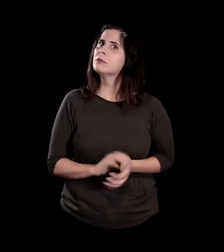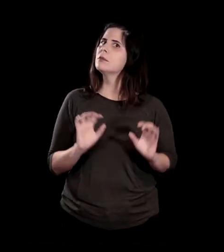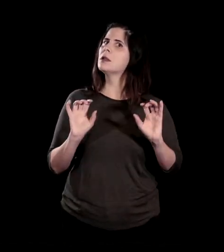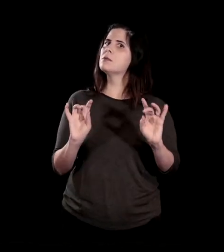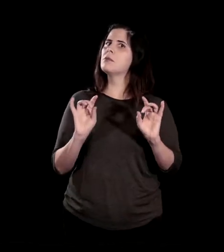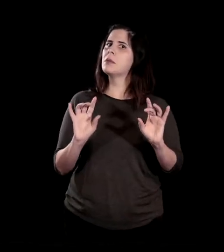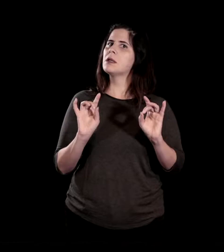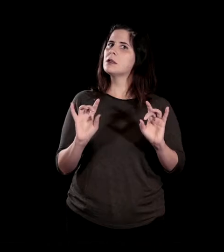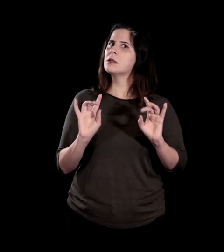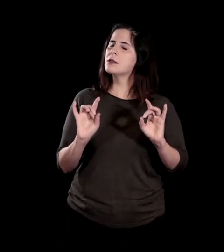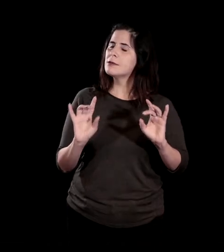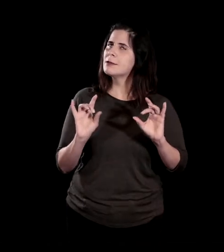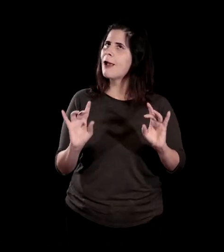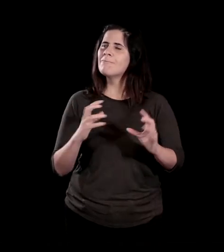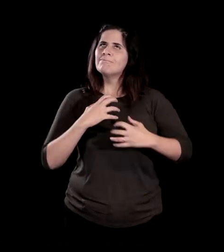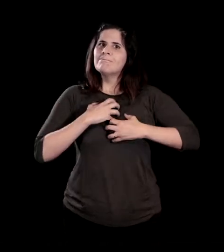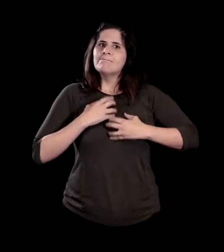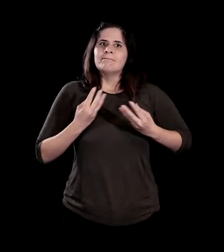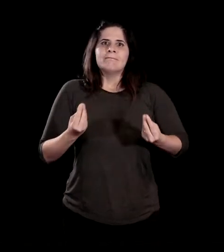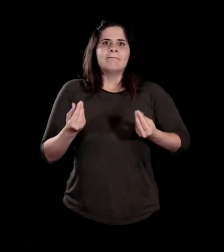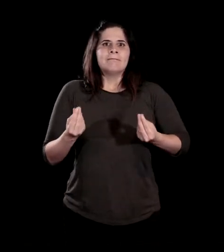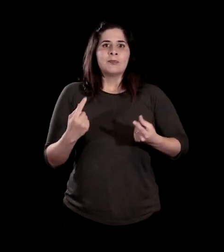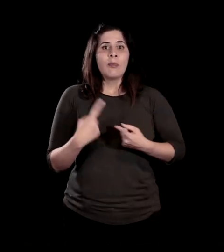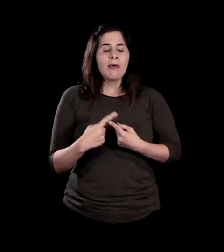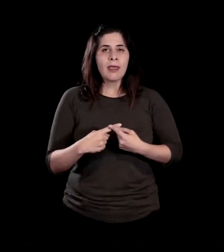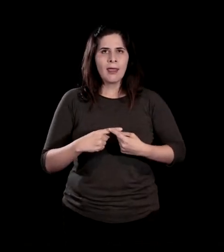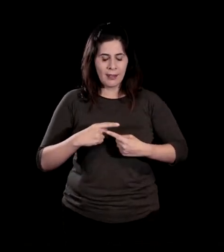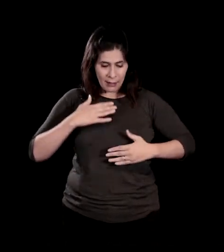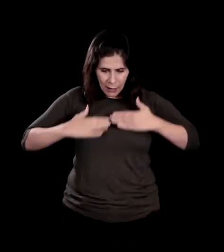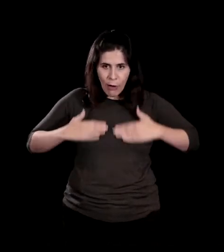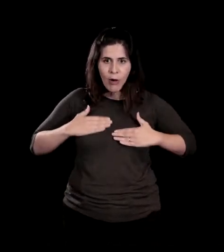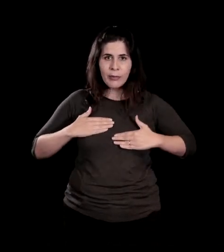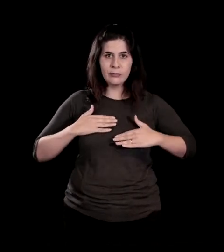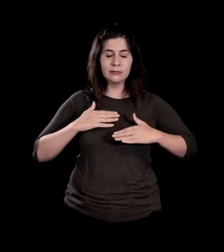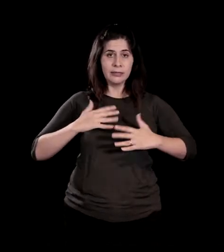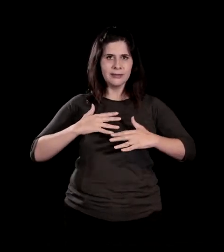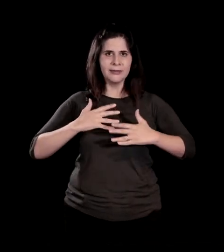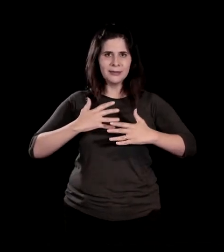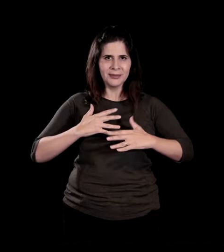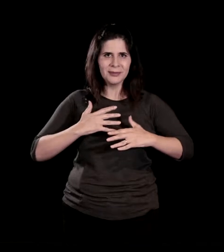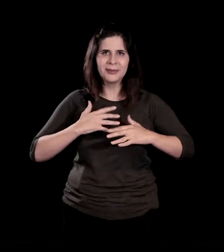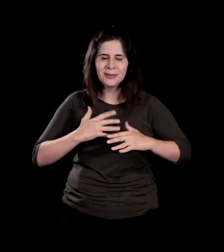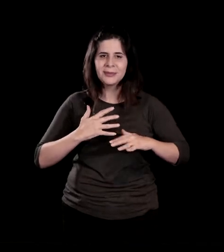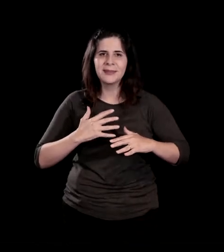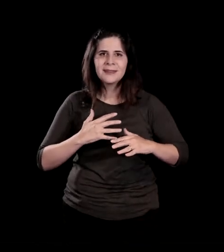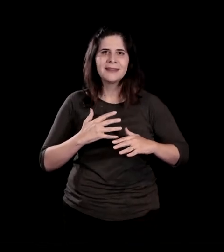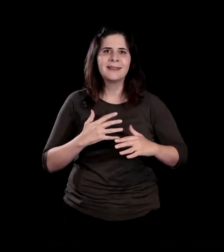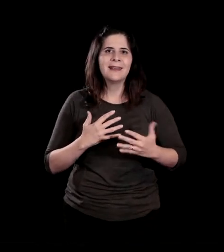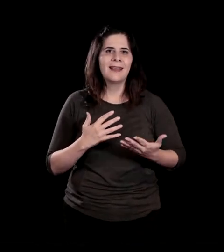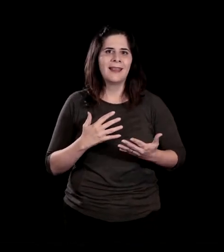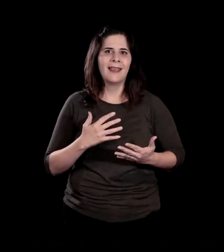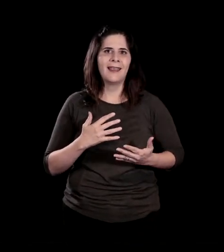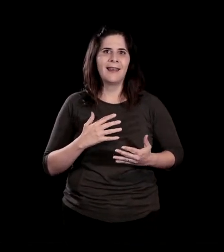it's very special feeling, because when your body starts to move and